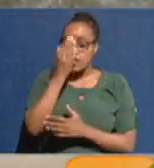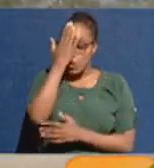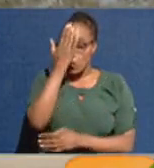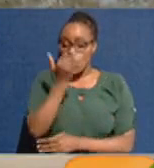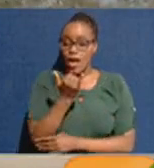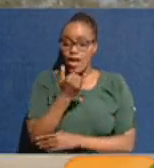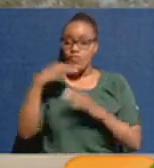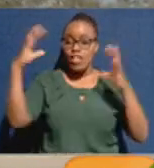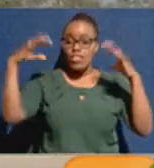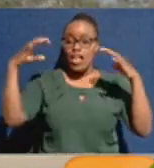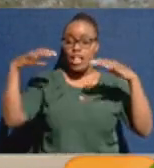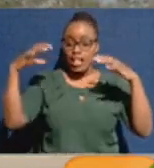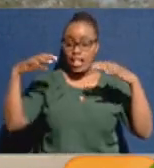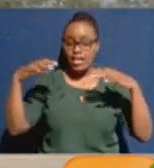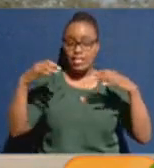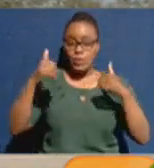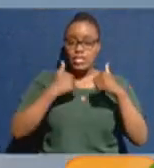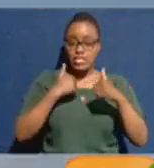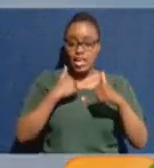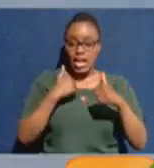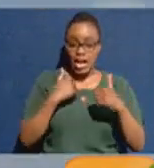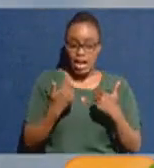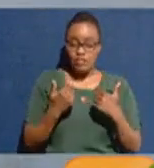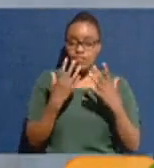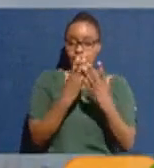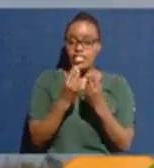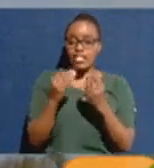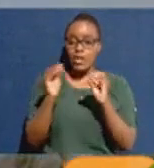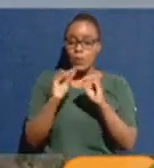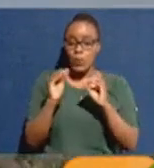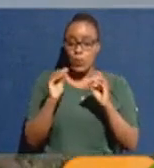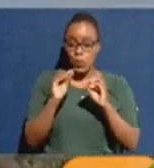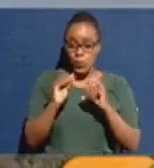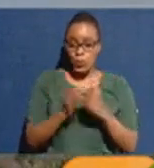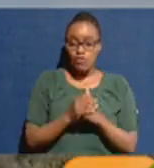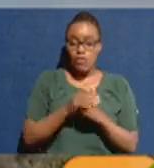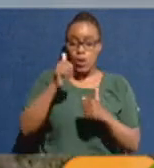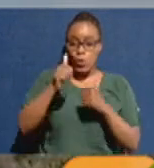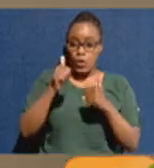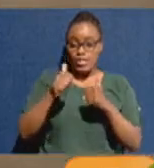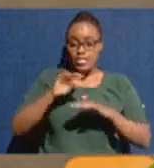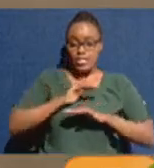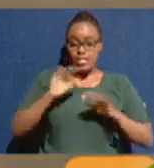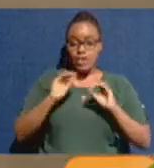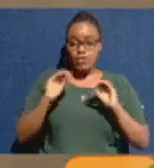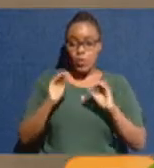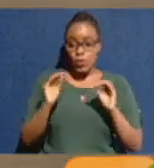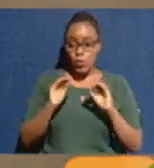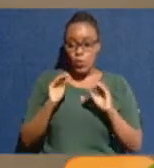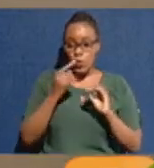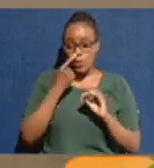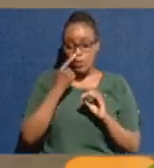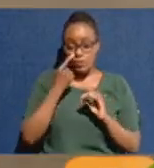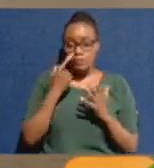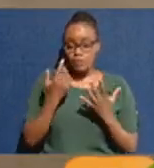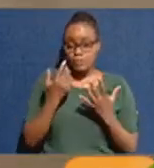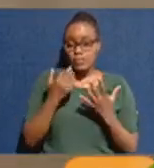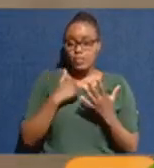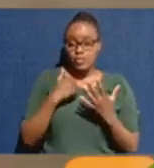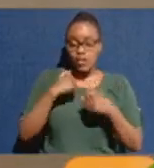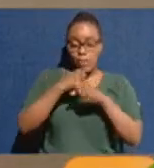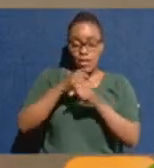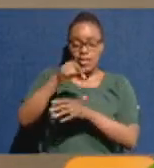the rain they long for does not fall as easy as their tears, which are not enough to dampen the